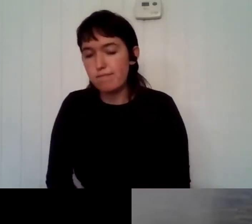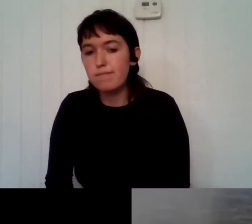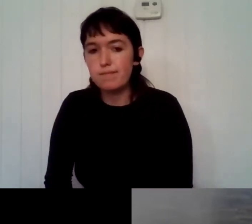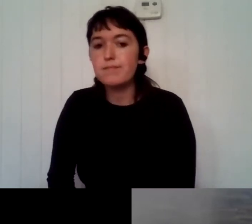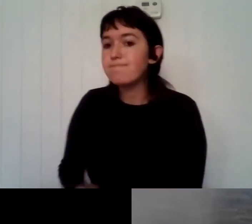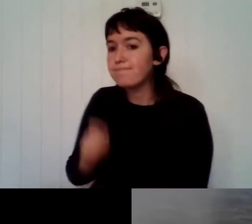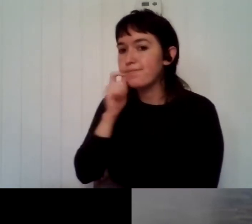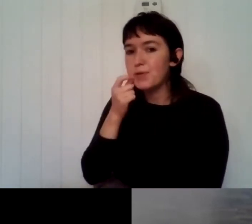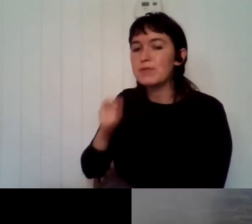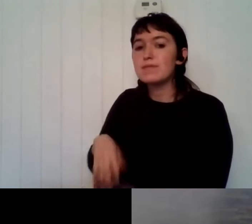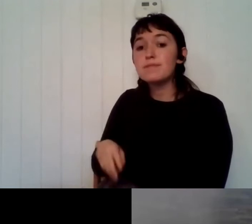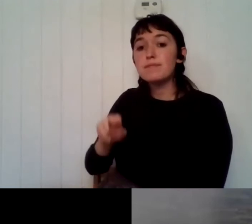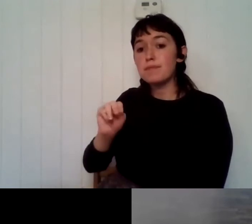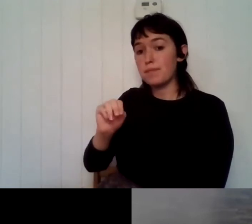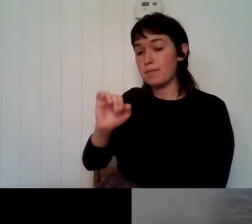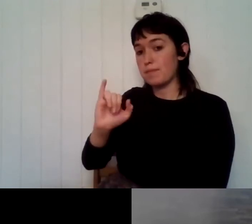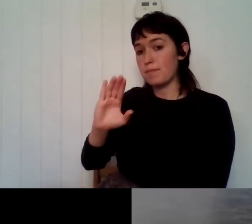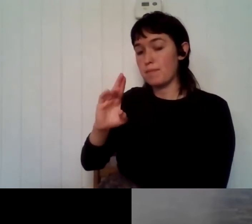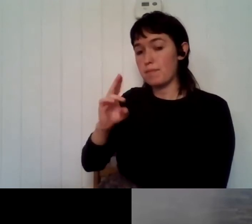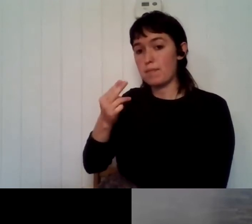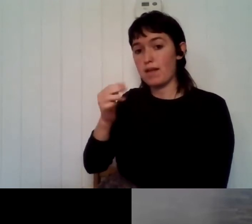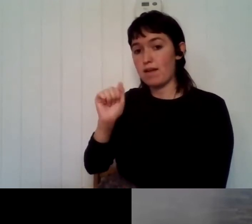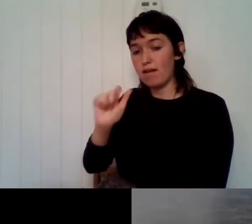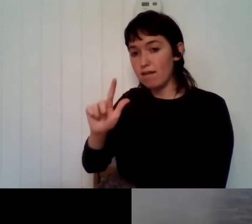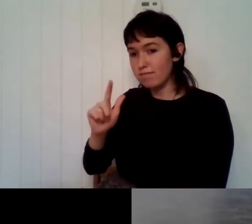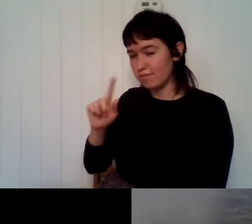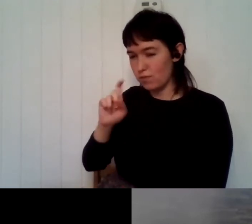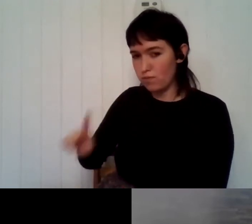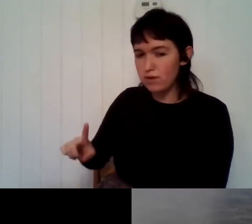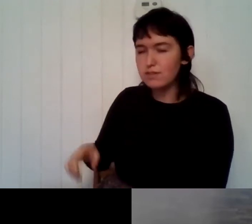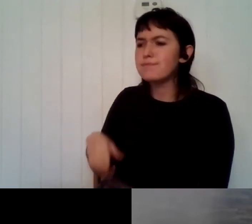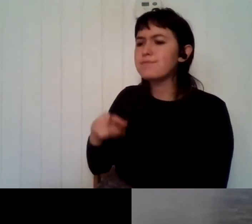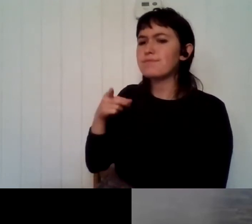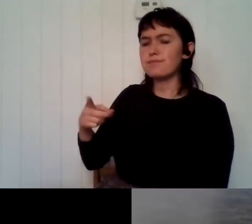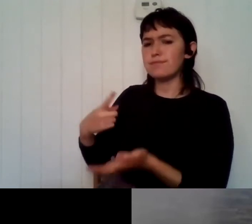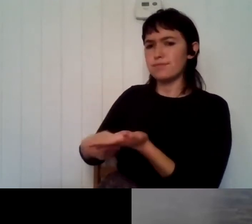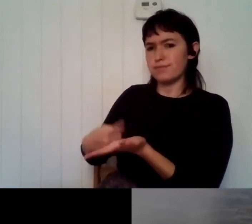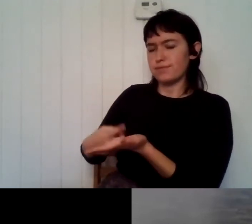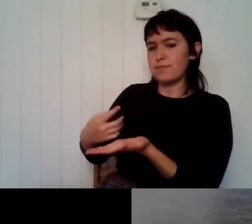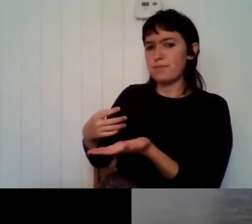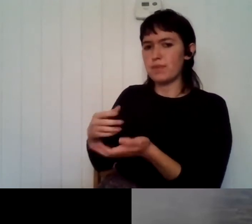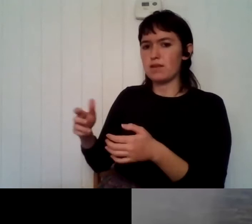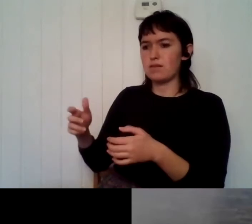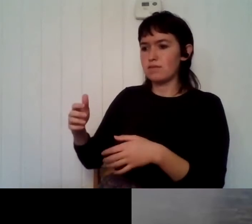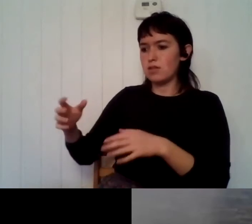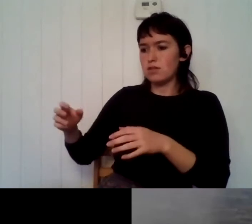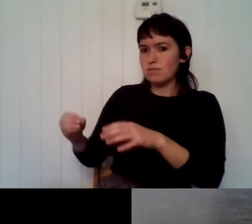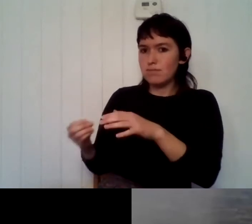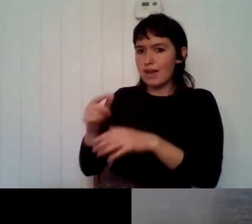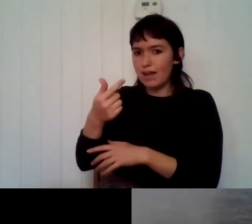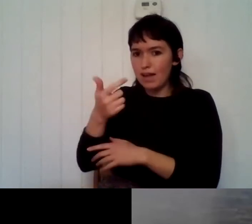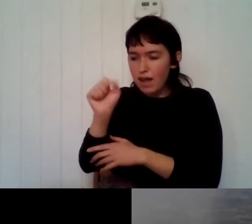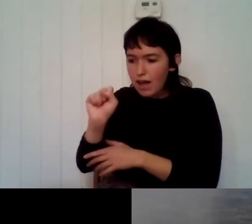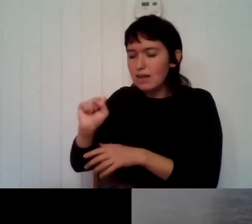from Mrs. Weaver's class in Morrisville, North Carolina, when you were talking about those like big plumes of gas that you can't outrun, what is the gas in there